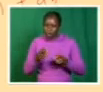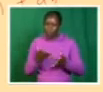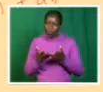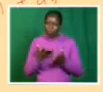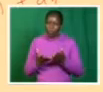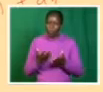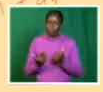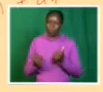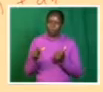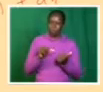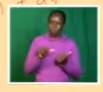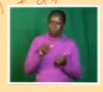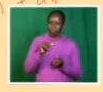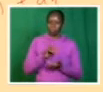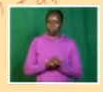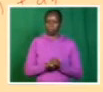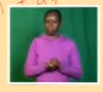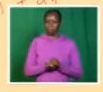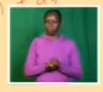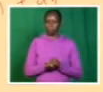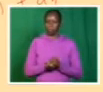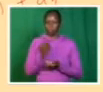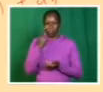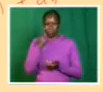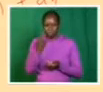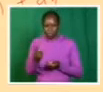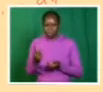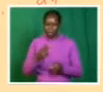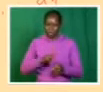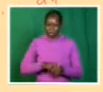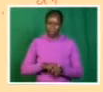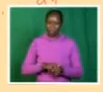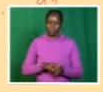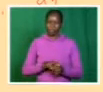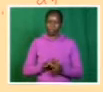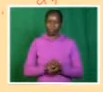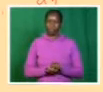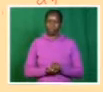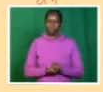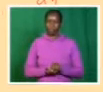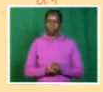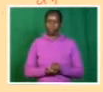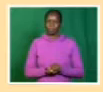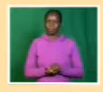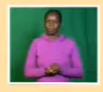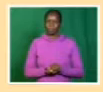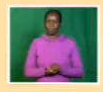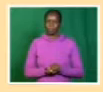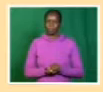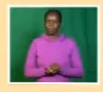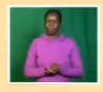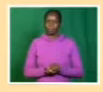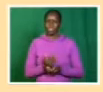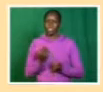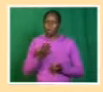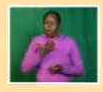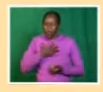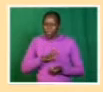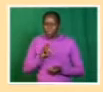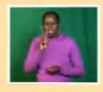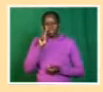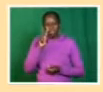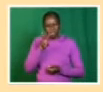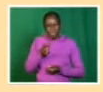back and look at this graph. Okay, I want you to notice that